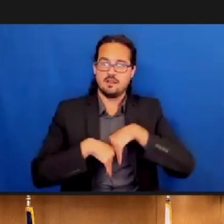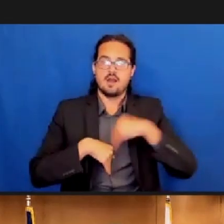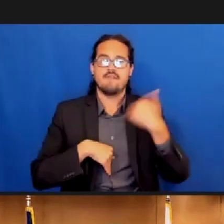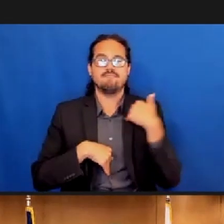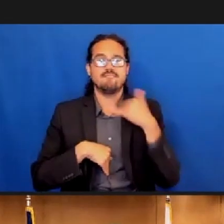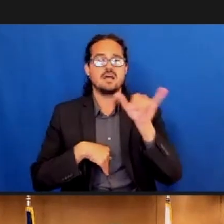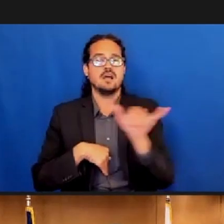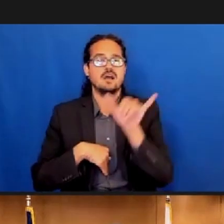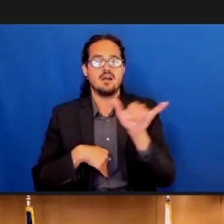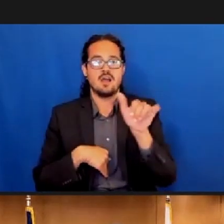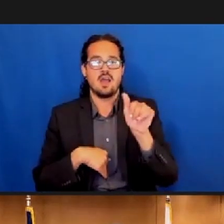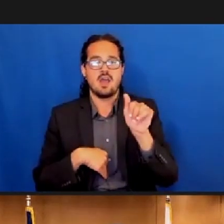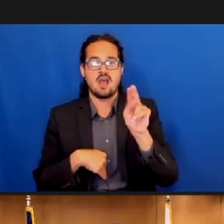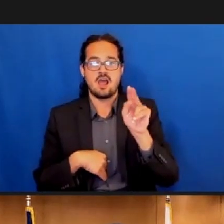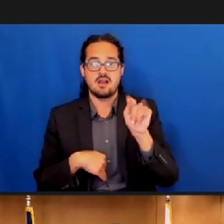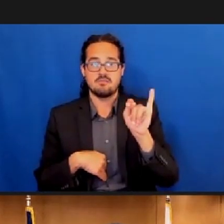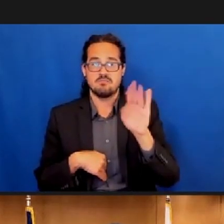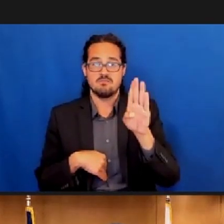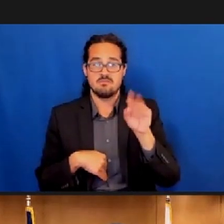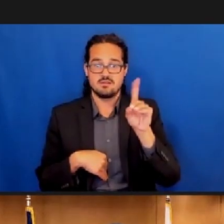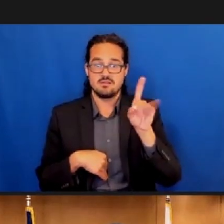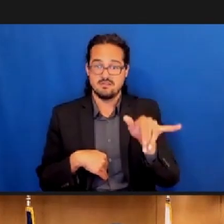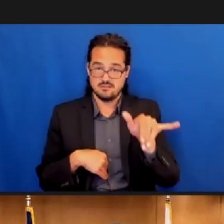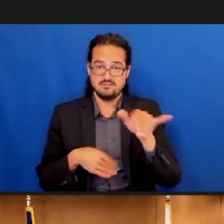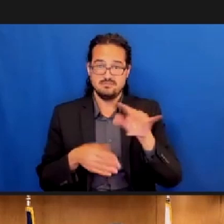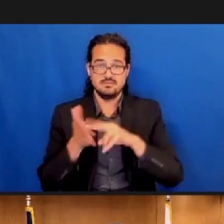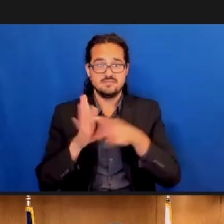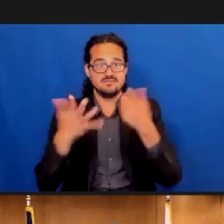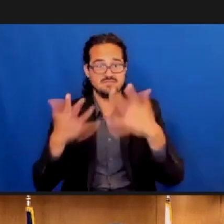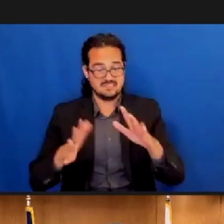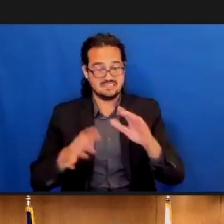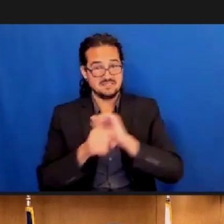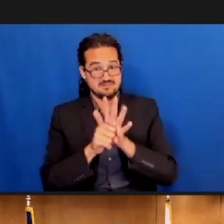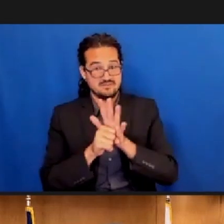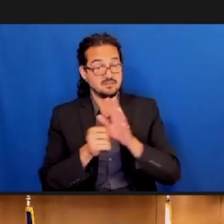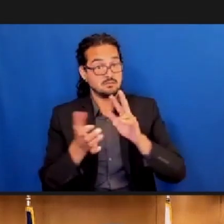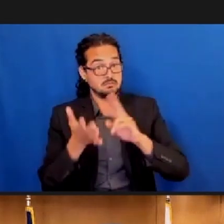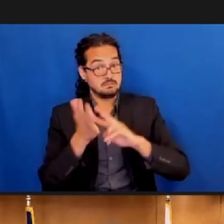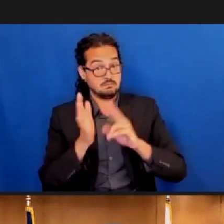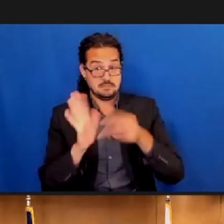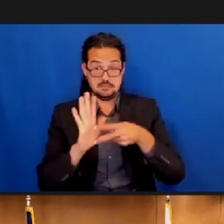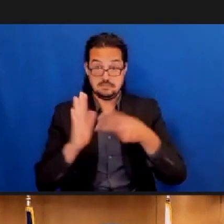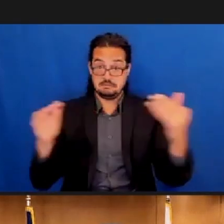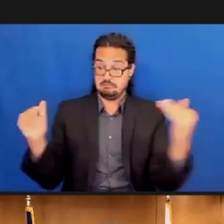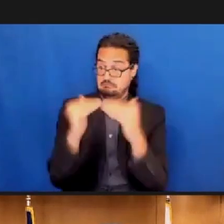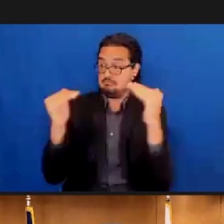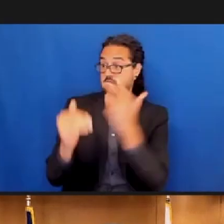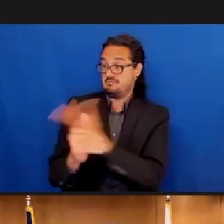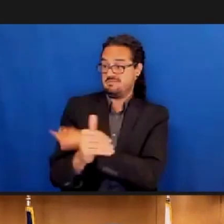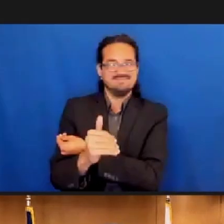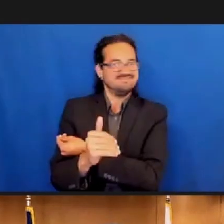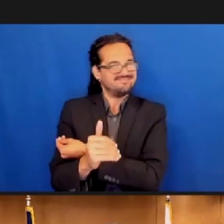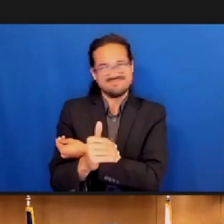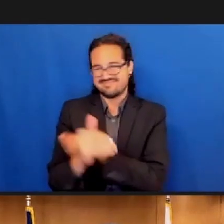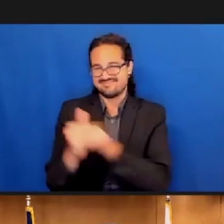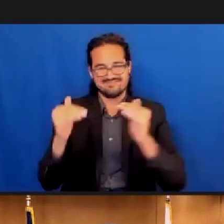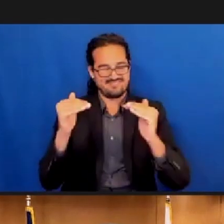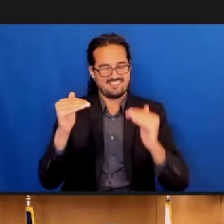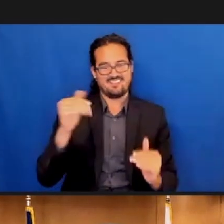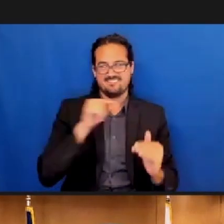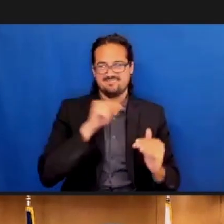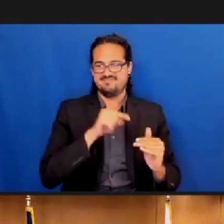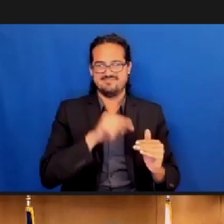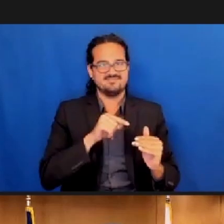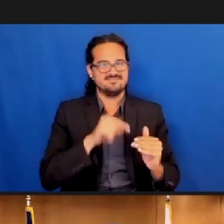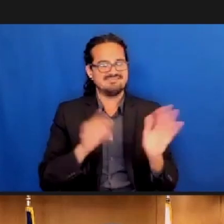it's not as good as getting vaccinated. I would not use that in lieu of getting vaccinated, nor would I accept that as proof of